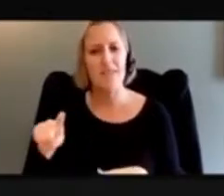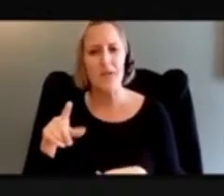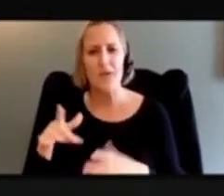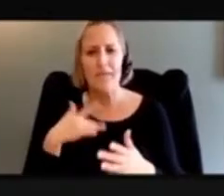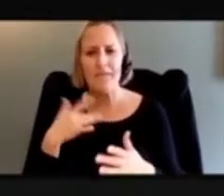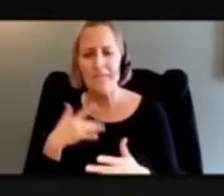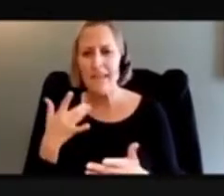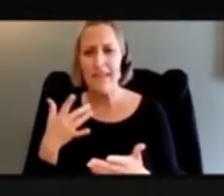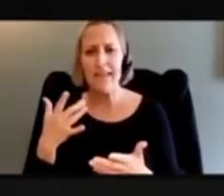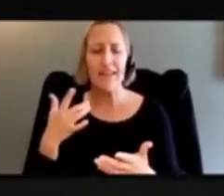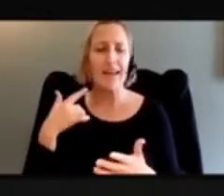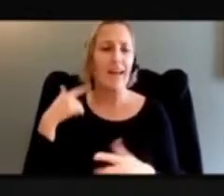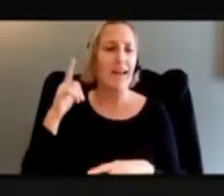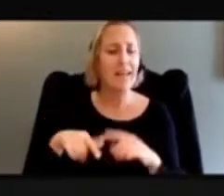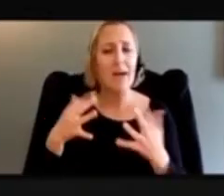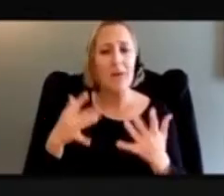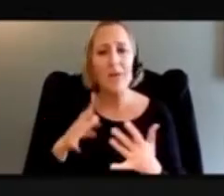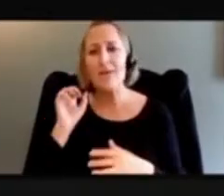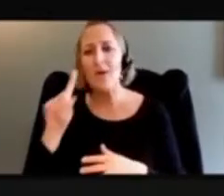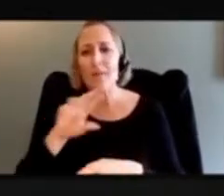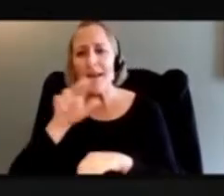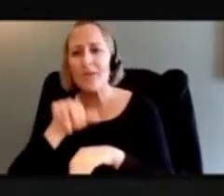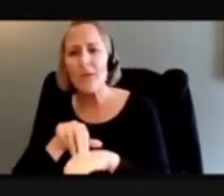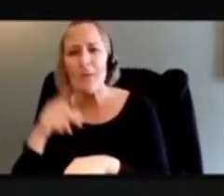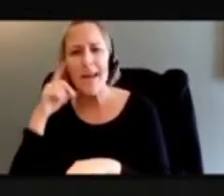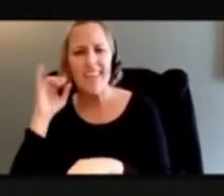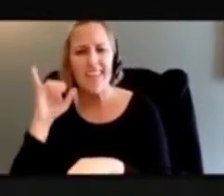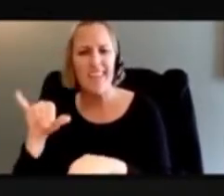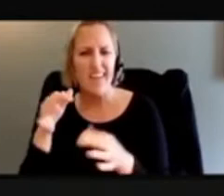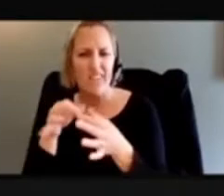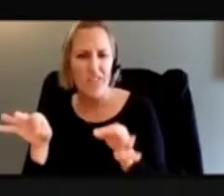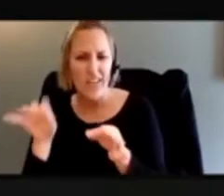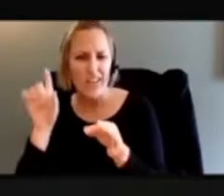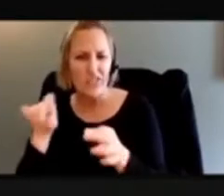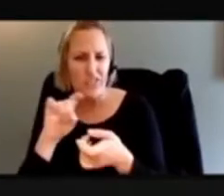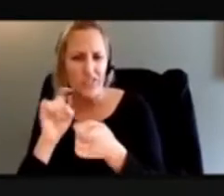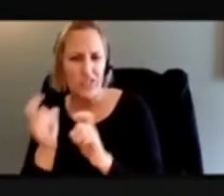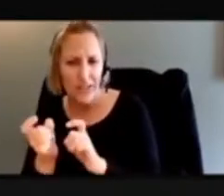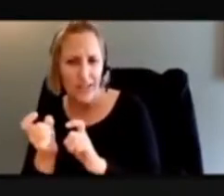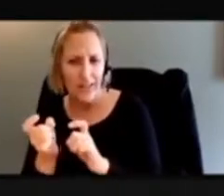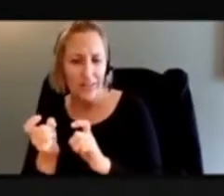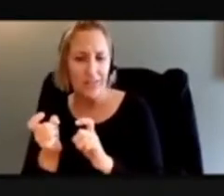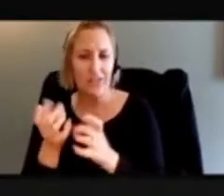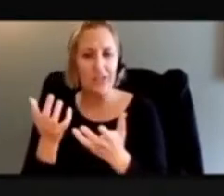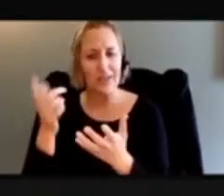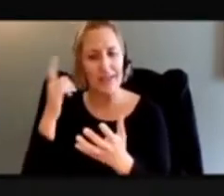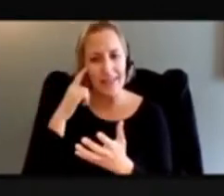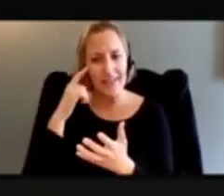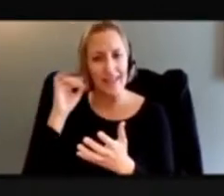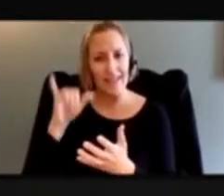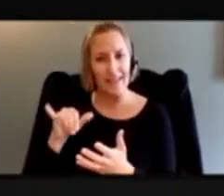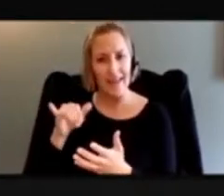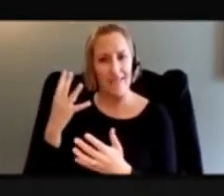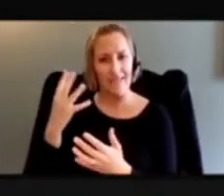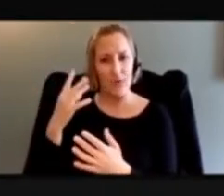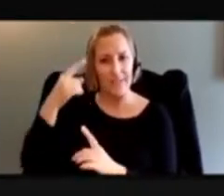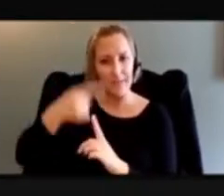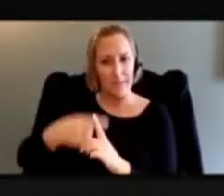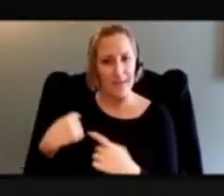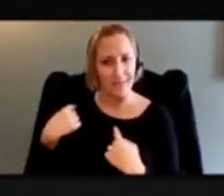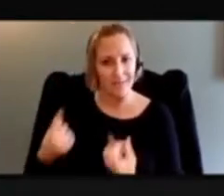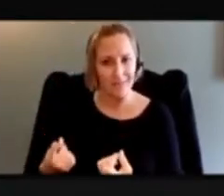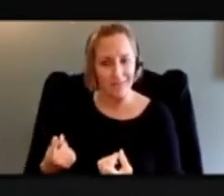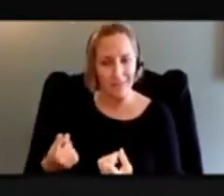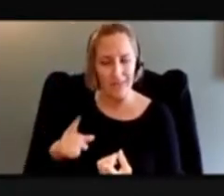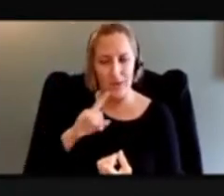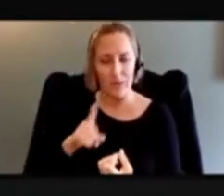to normal," I would ask you to rethink using that phrase, because that kind of means that this whole 14 months that we've been through was really